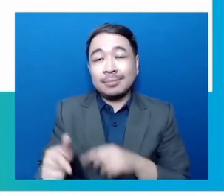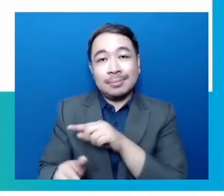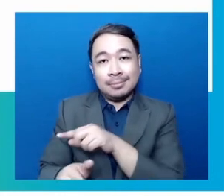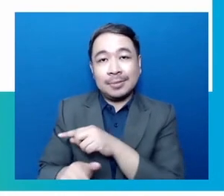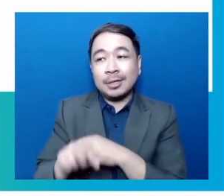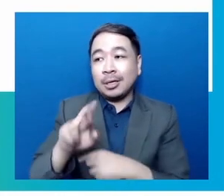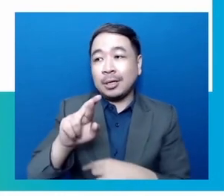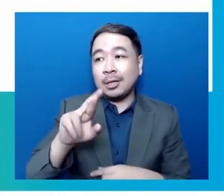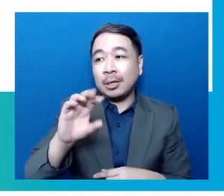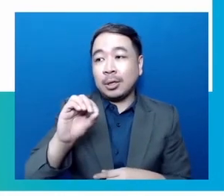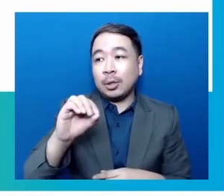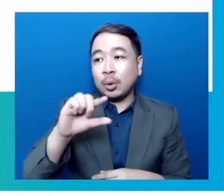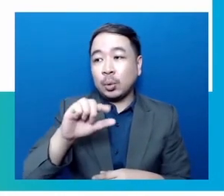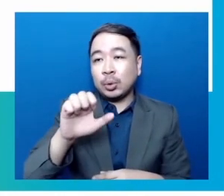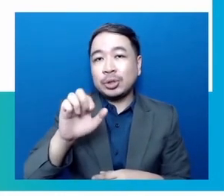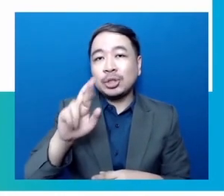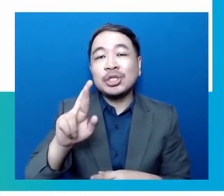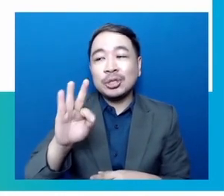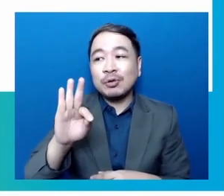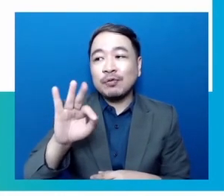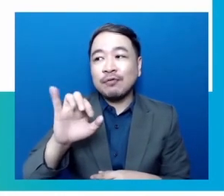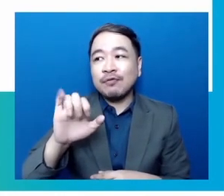closing remarks before we end today.